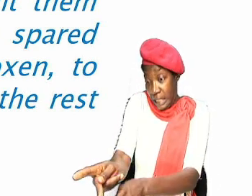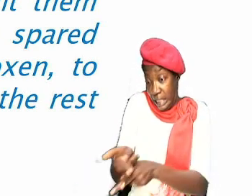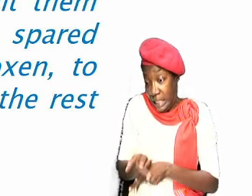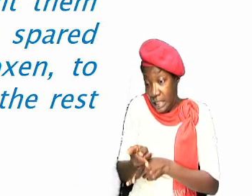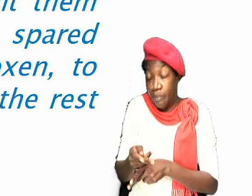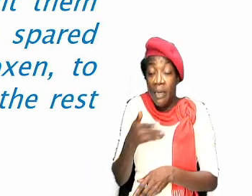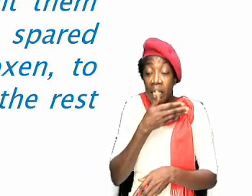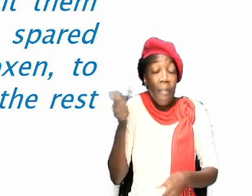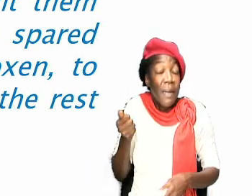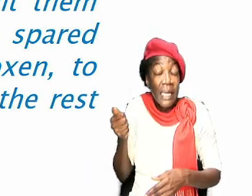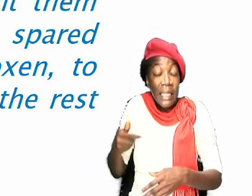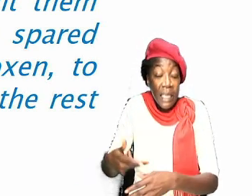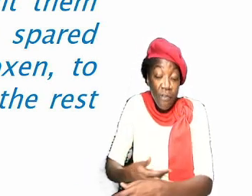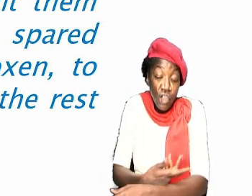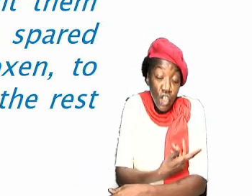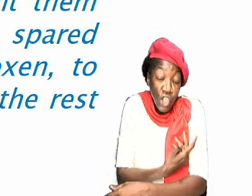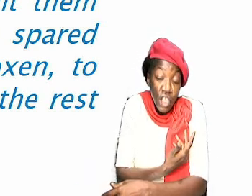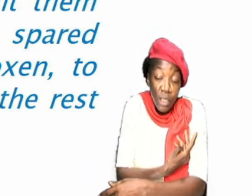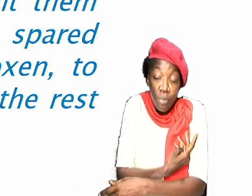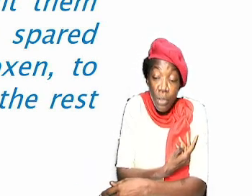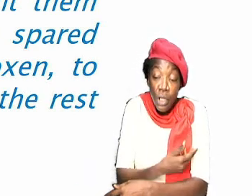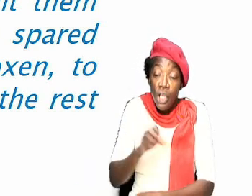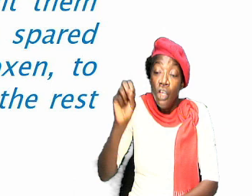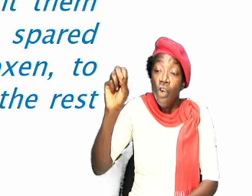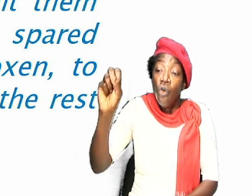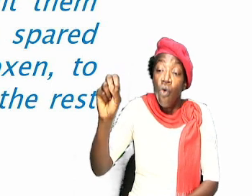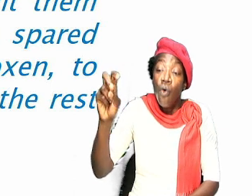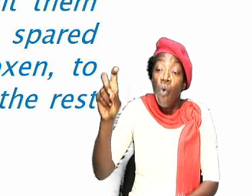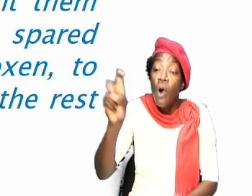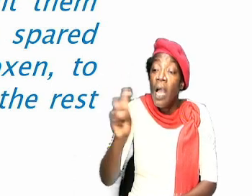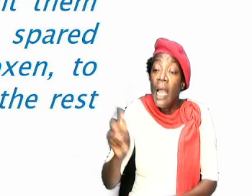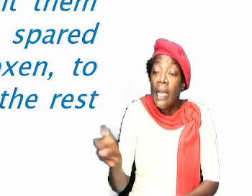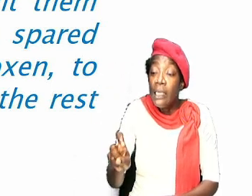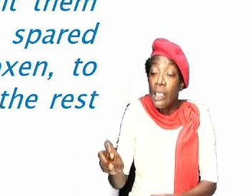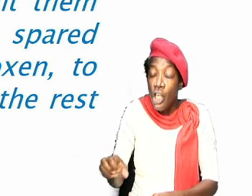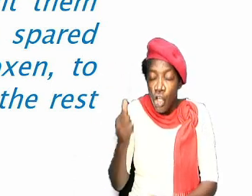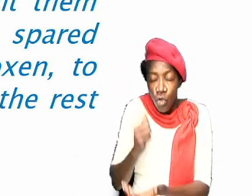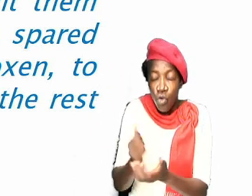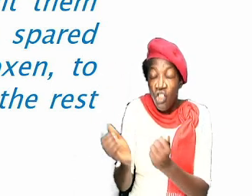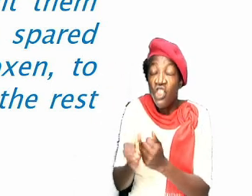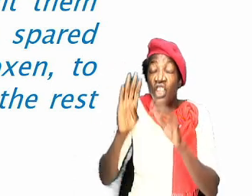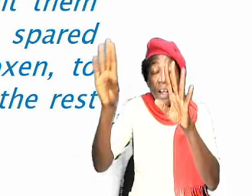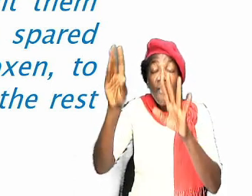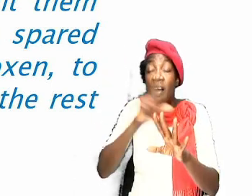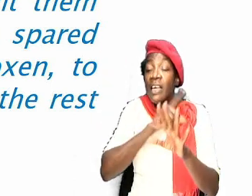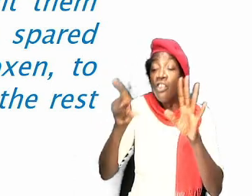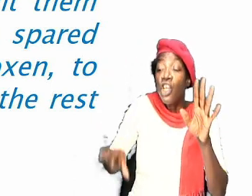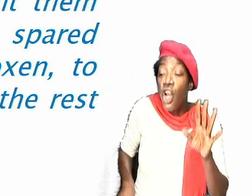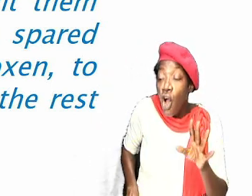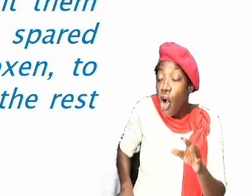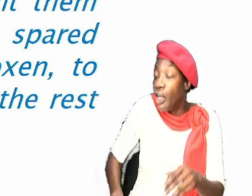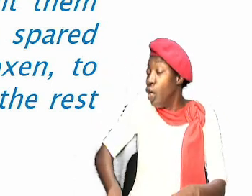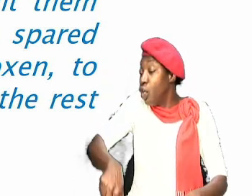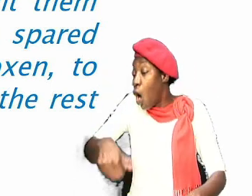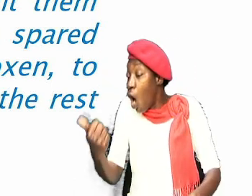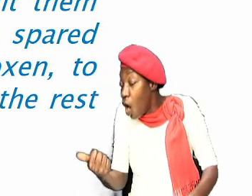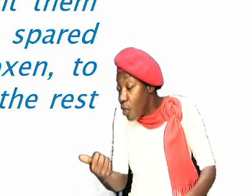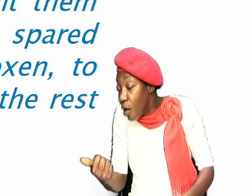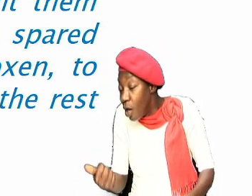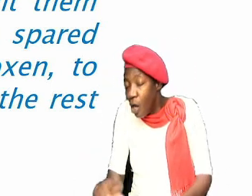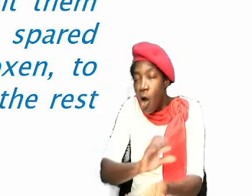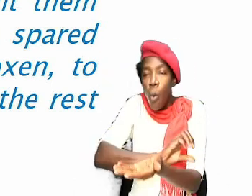of the oxen to sacrifice unto the Lord thy God, and the rest we have